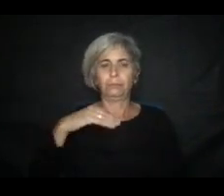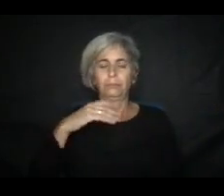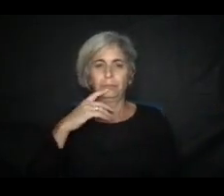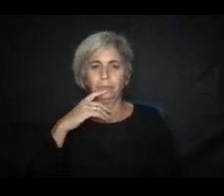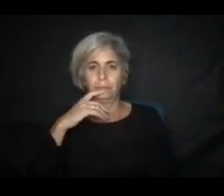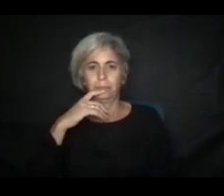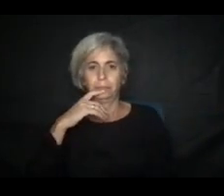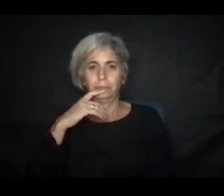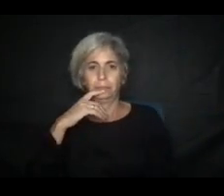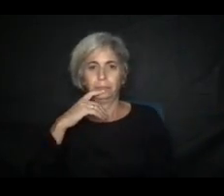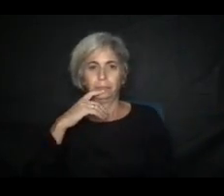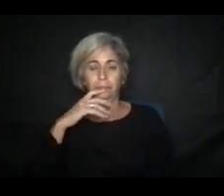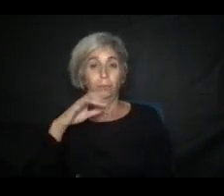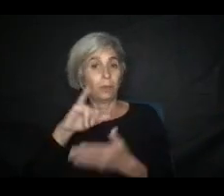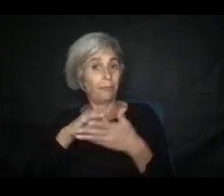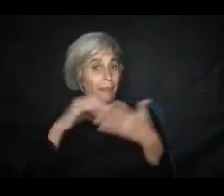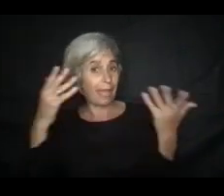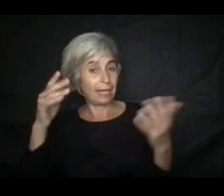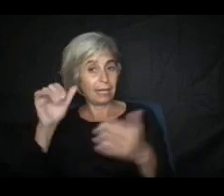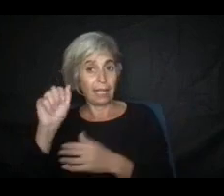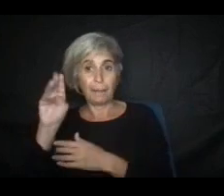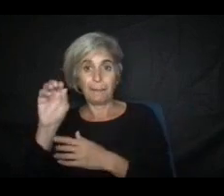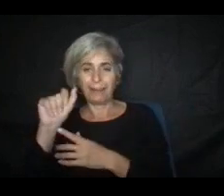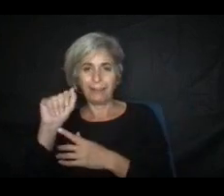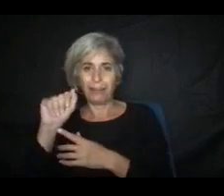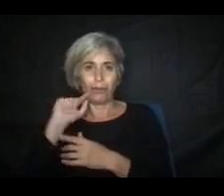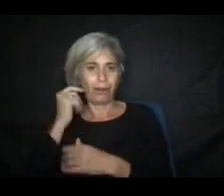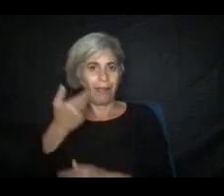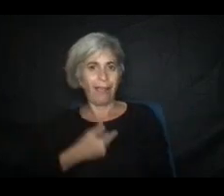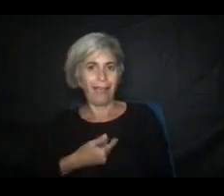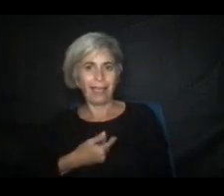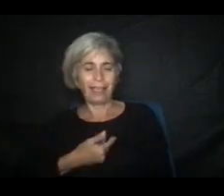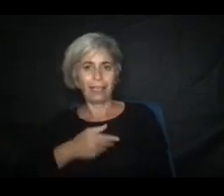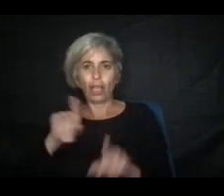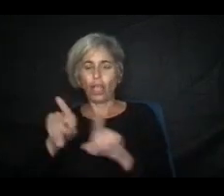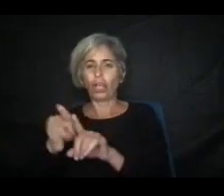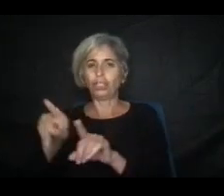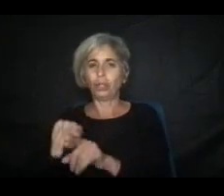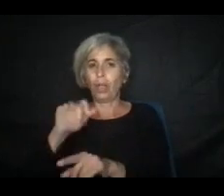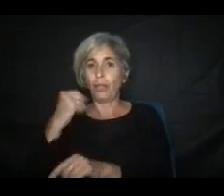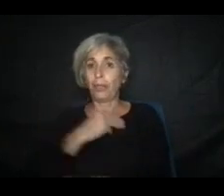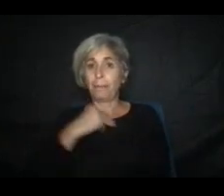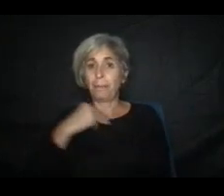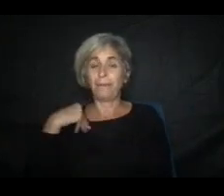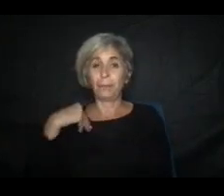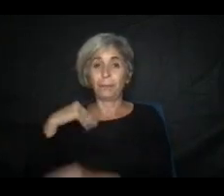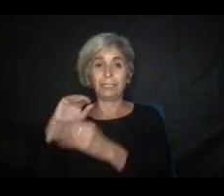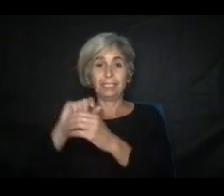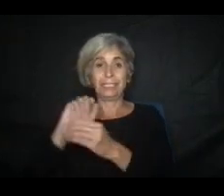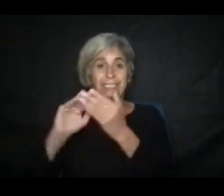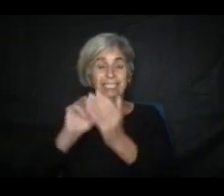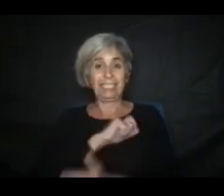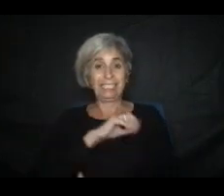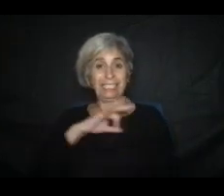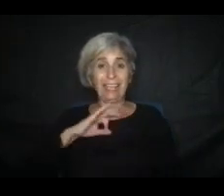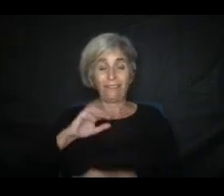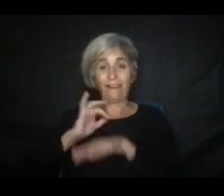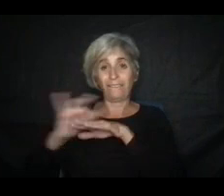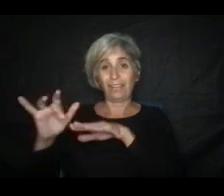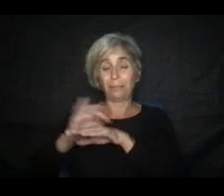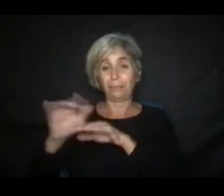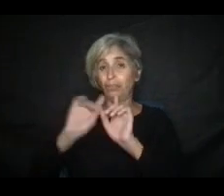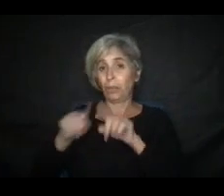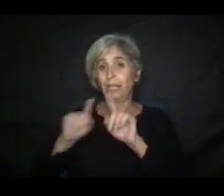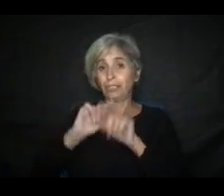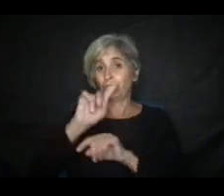And with that, Amanda or I, and also several other members of city staff, are available to answer any questions